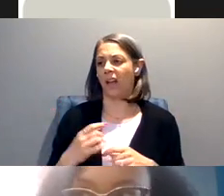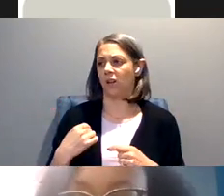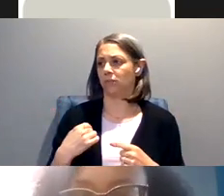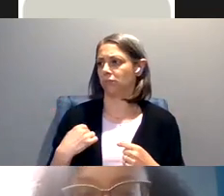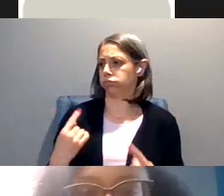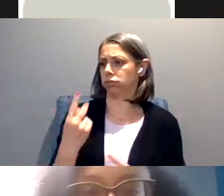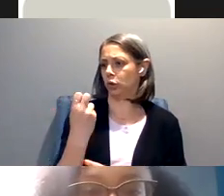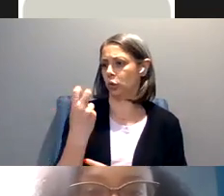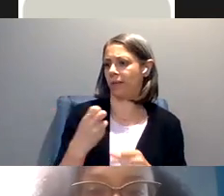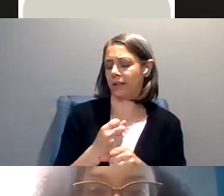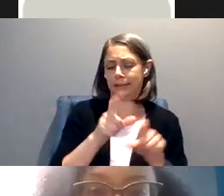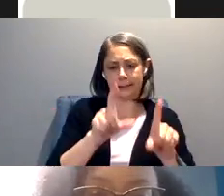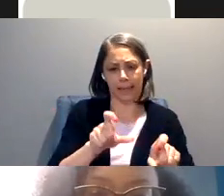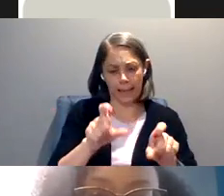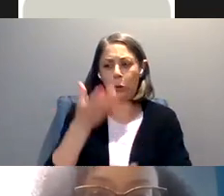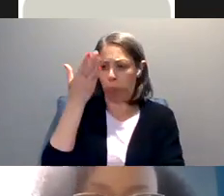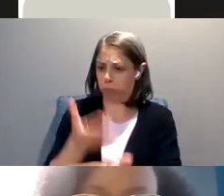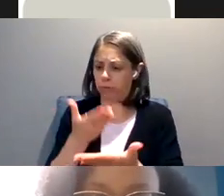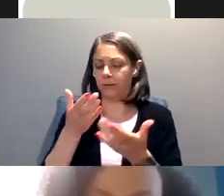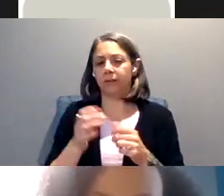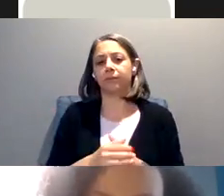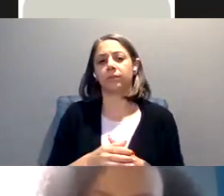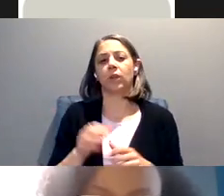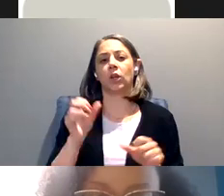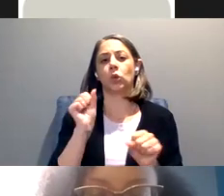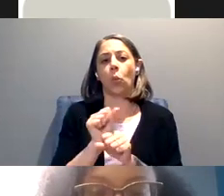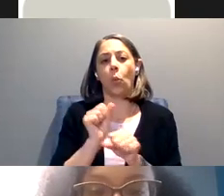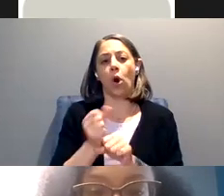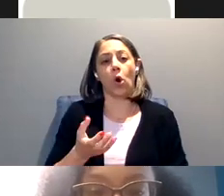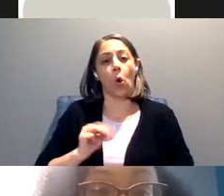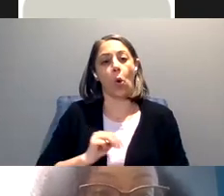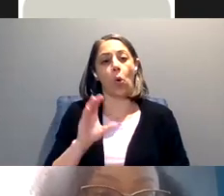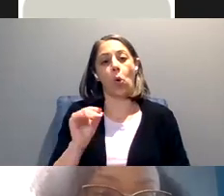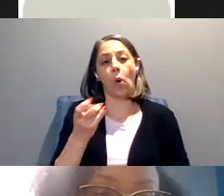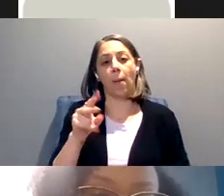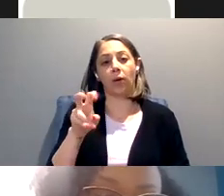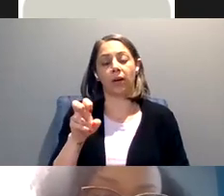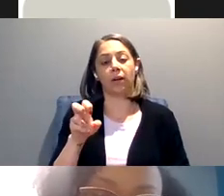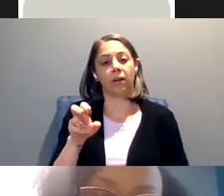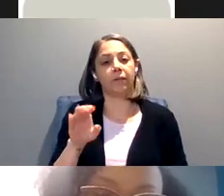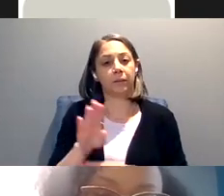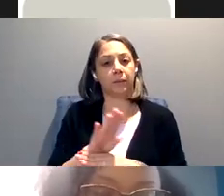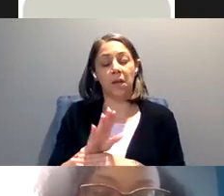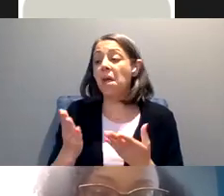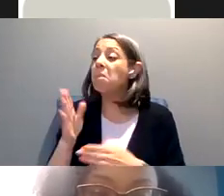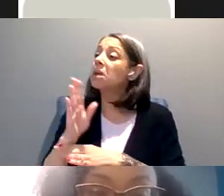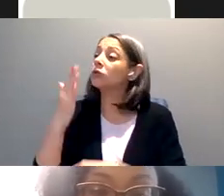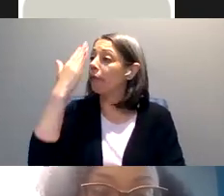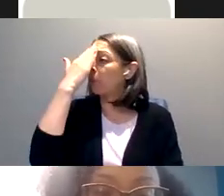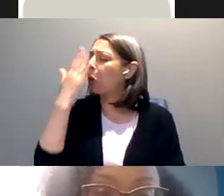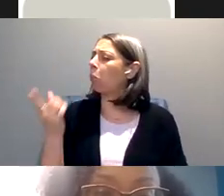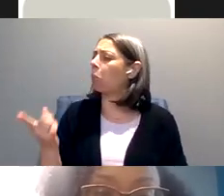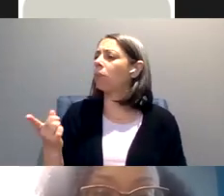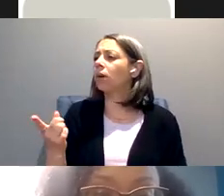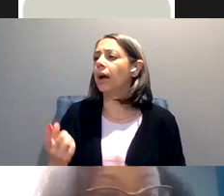12 years. So worker-owned cooperative enterprises may be businesses that you're familiar with, and they actually may